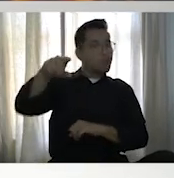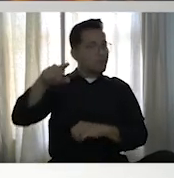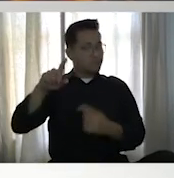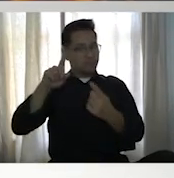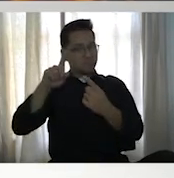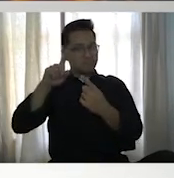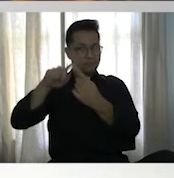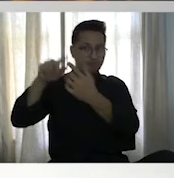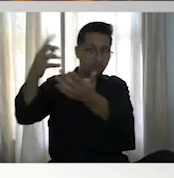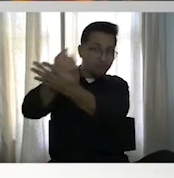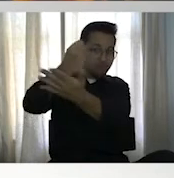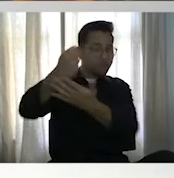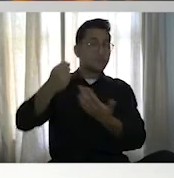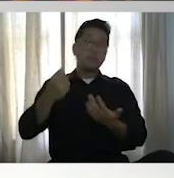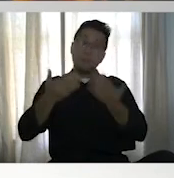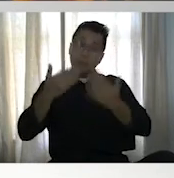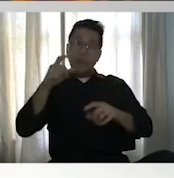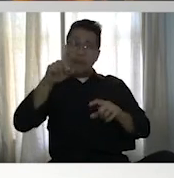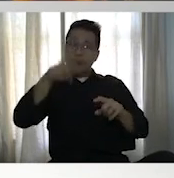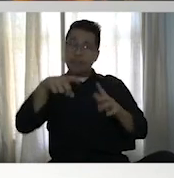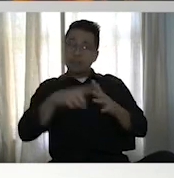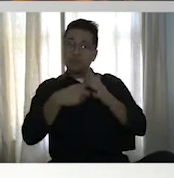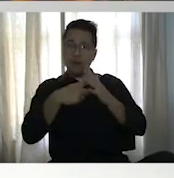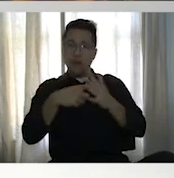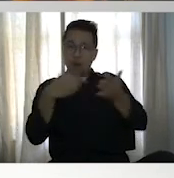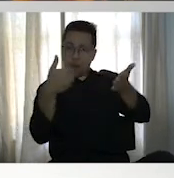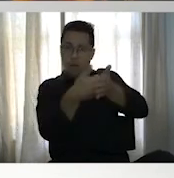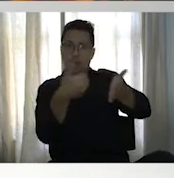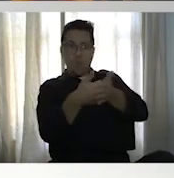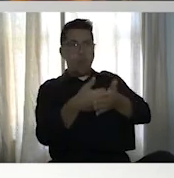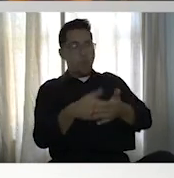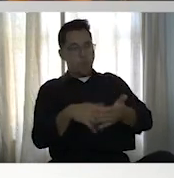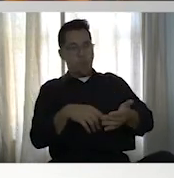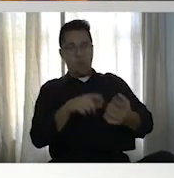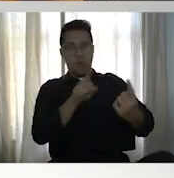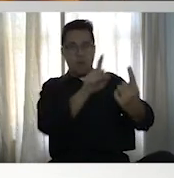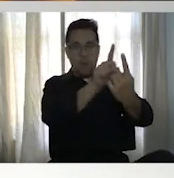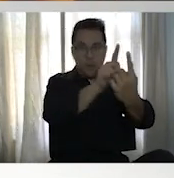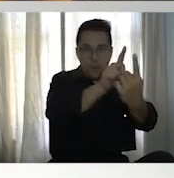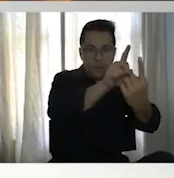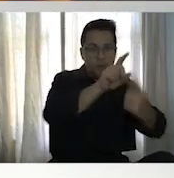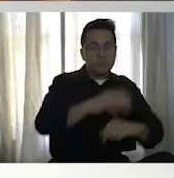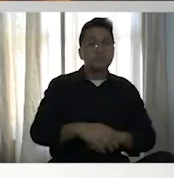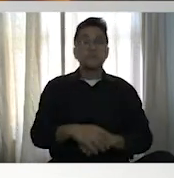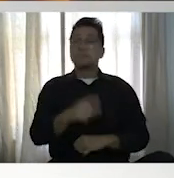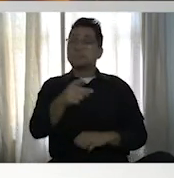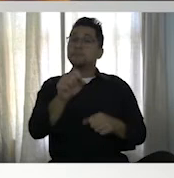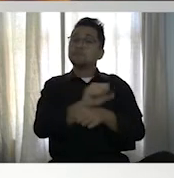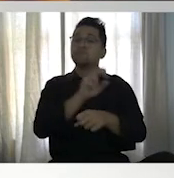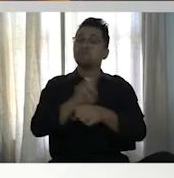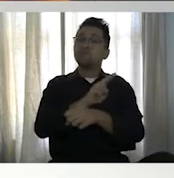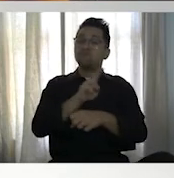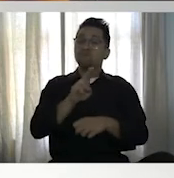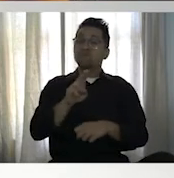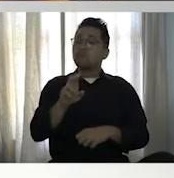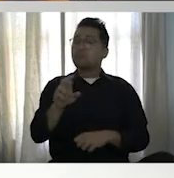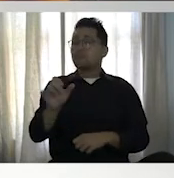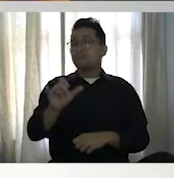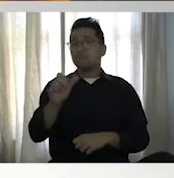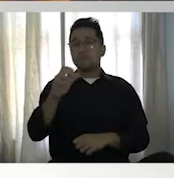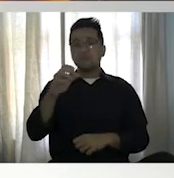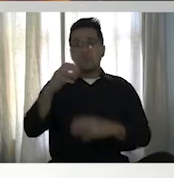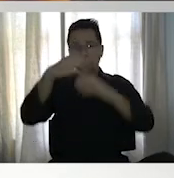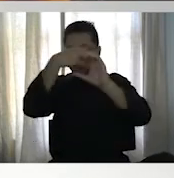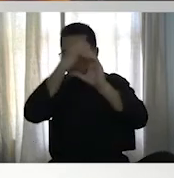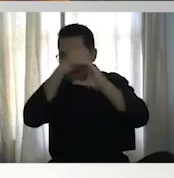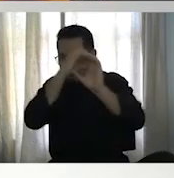So we may have to start very close up. So you can use this kind of as a, periscope